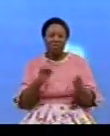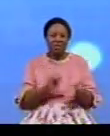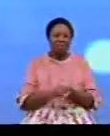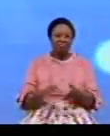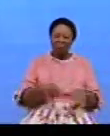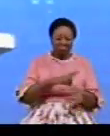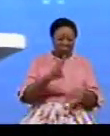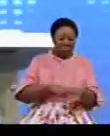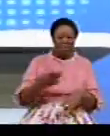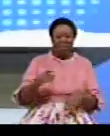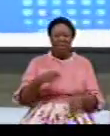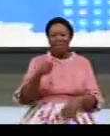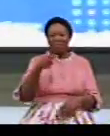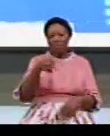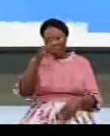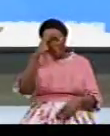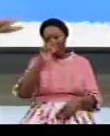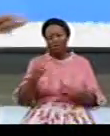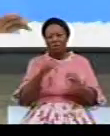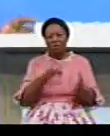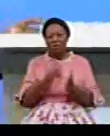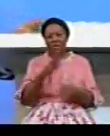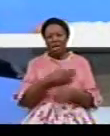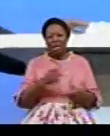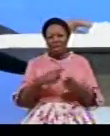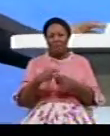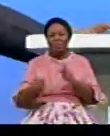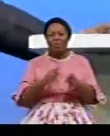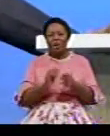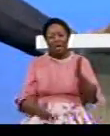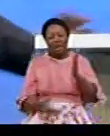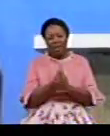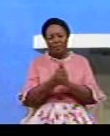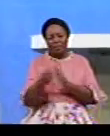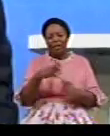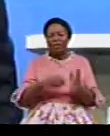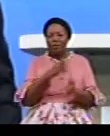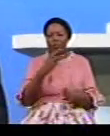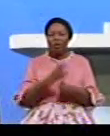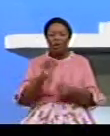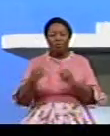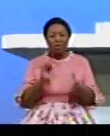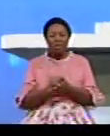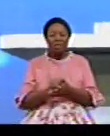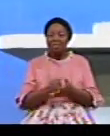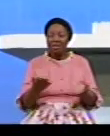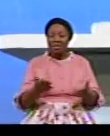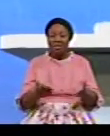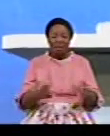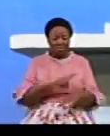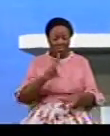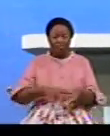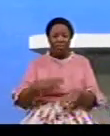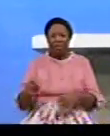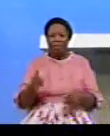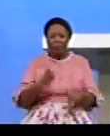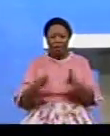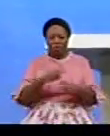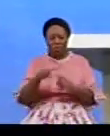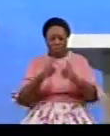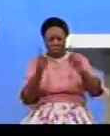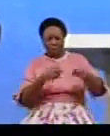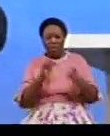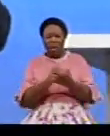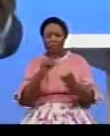The thoughts are not clean, the ways were not clean, the actions were not clean.